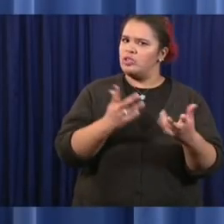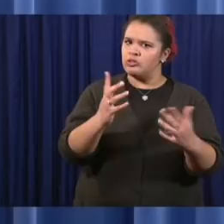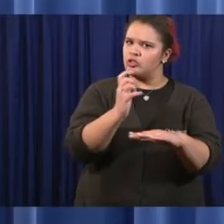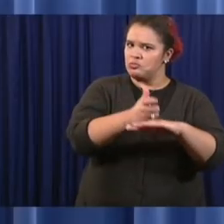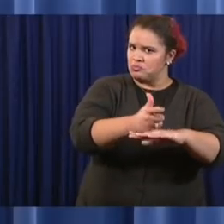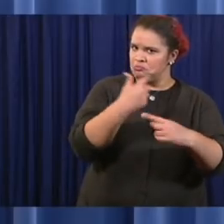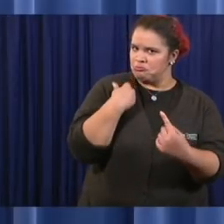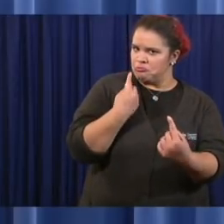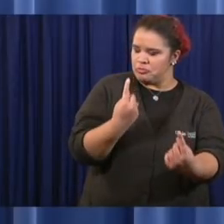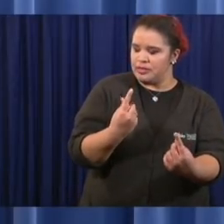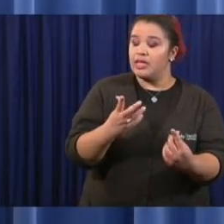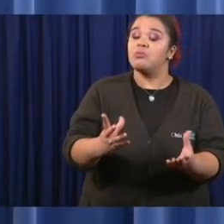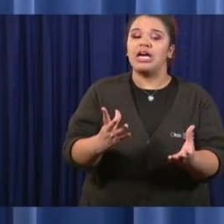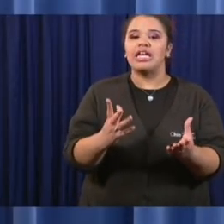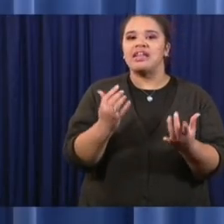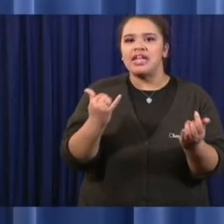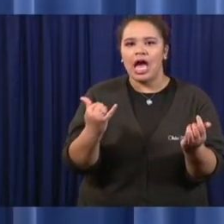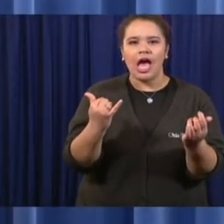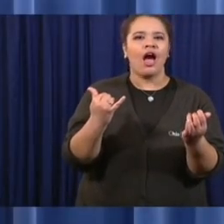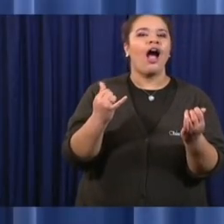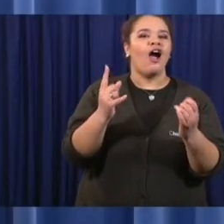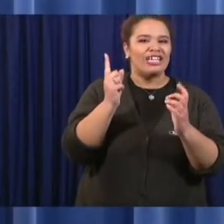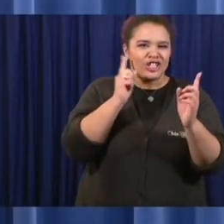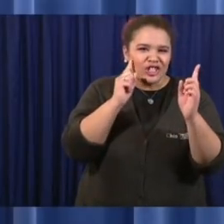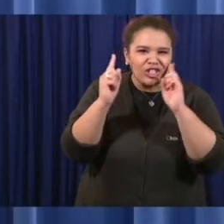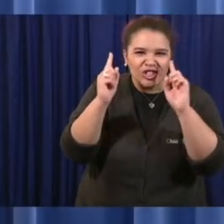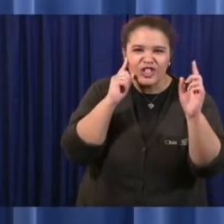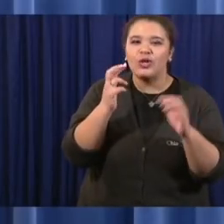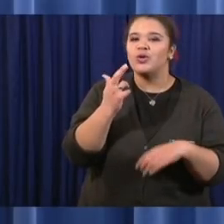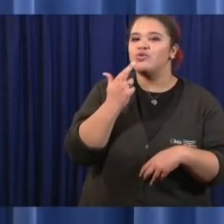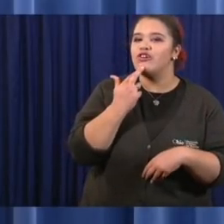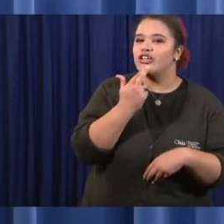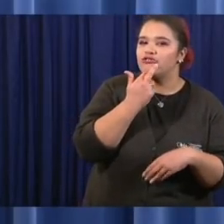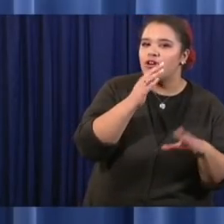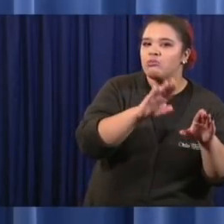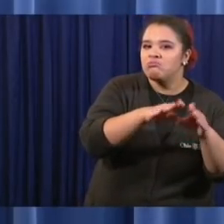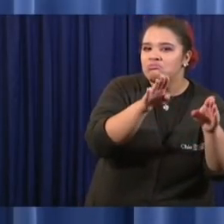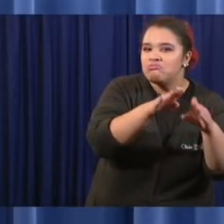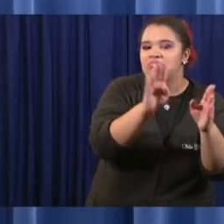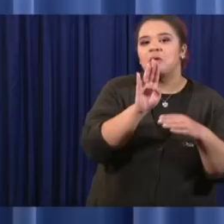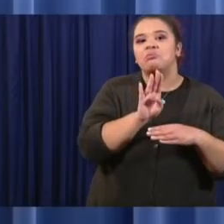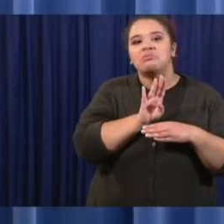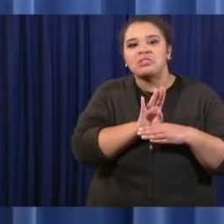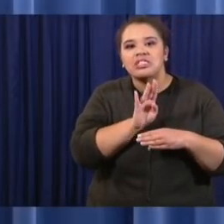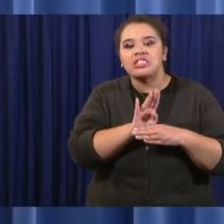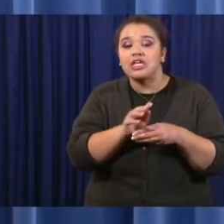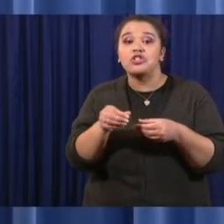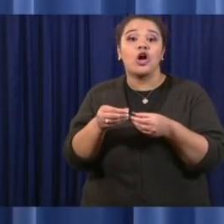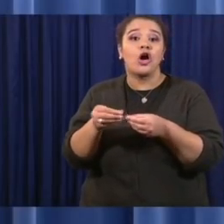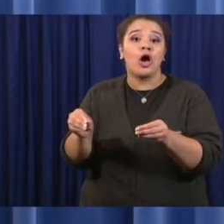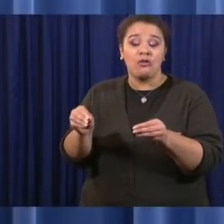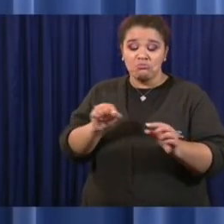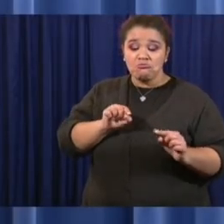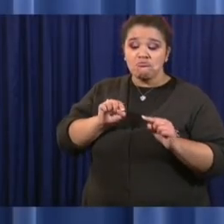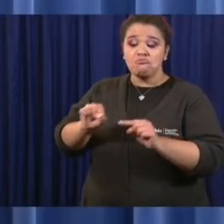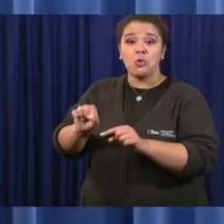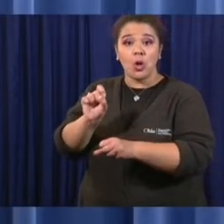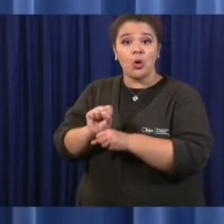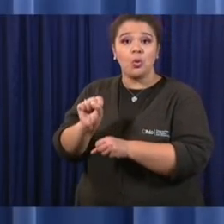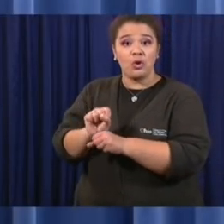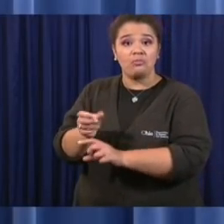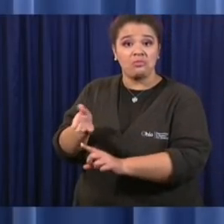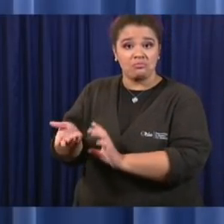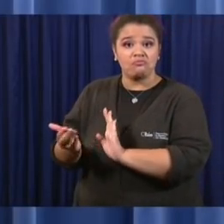restaurants and businesses. People are going back to their offices. So it sounds as if they can move between their